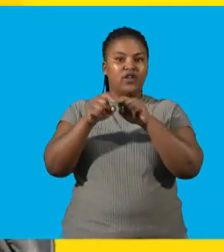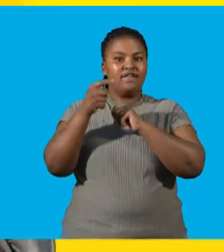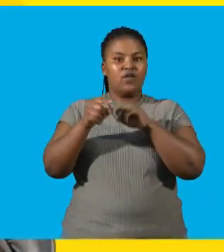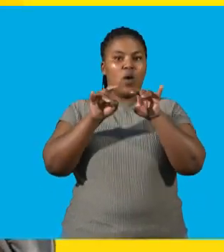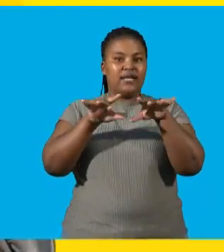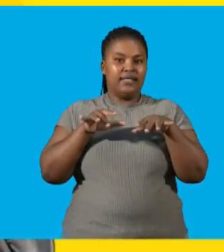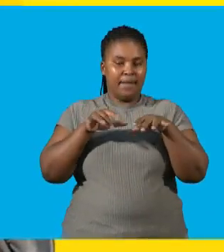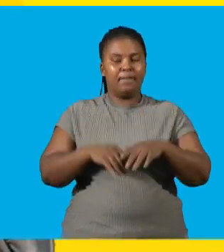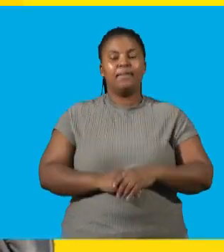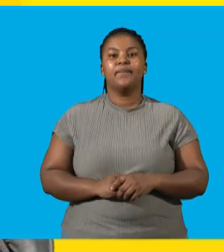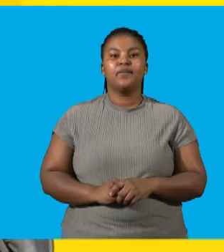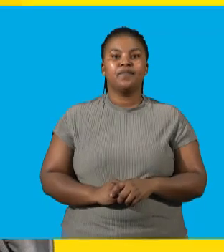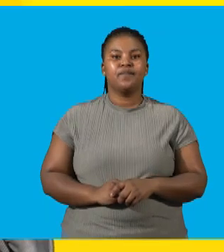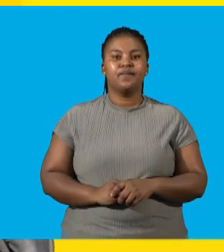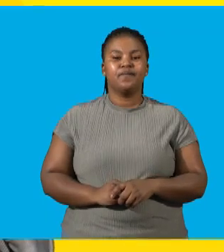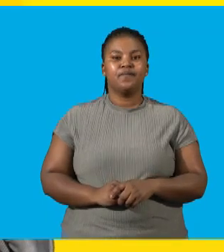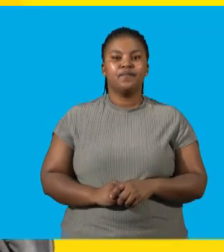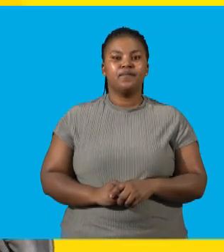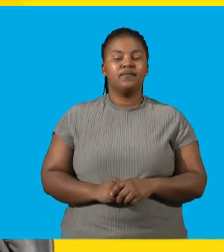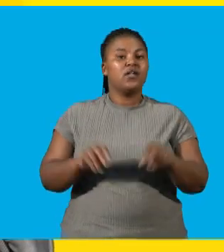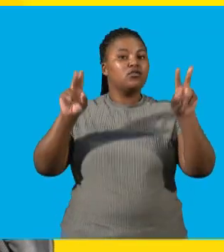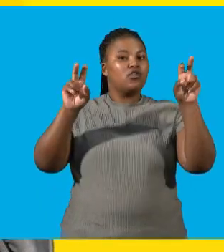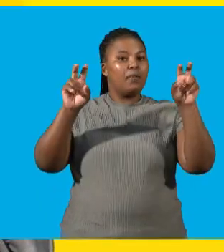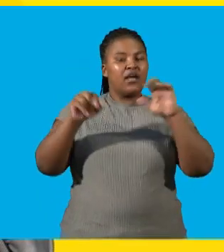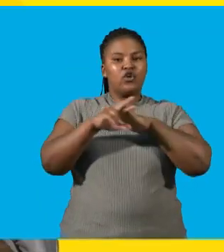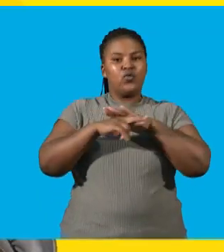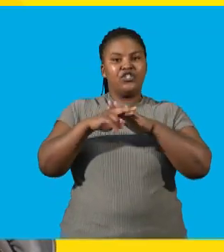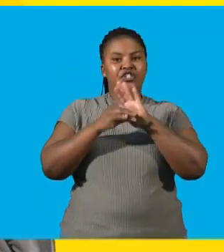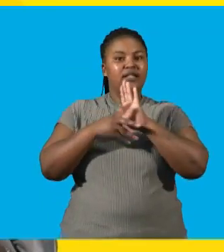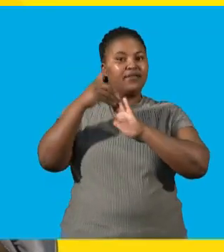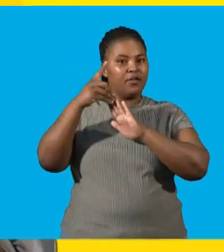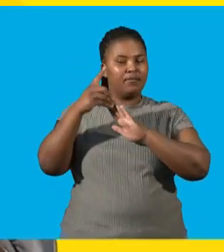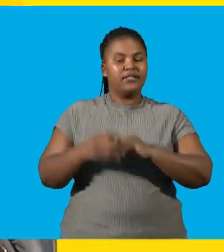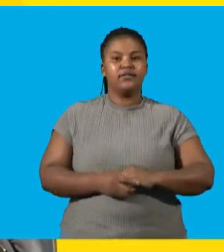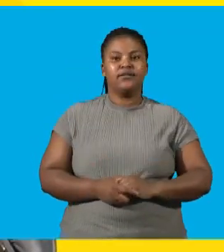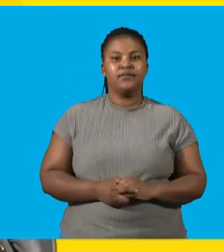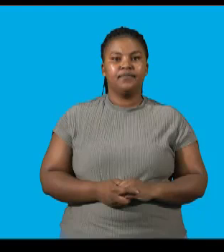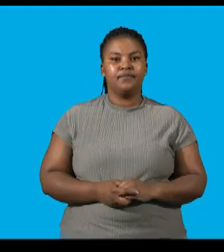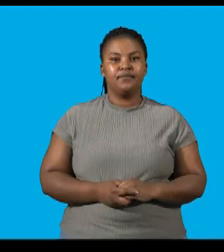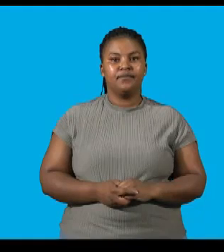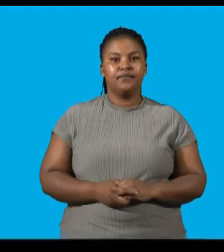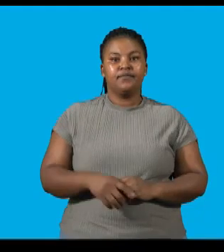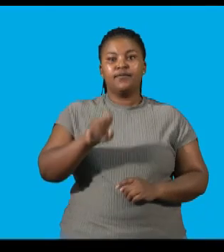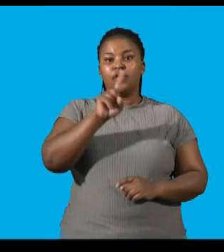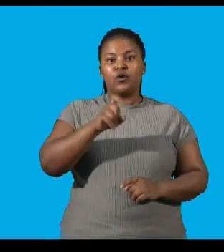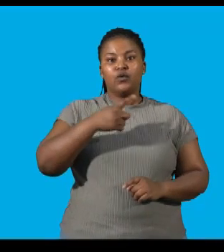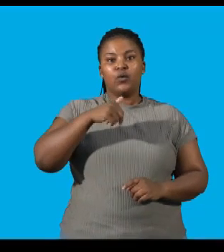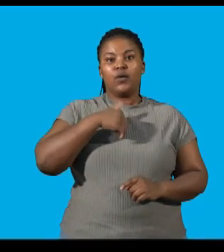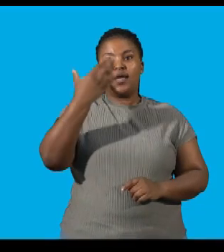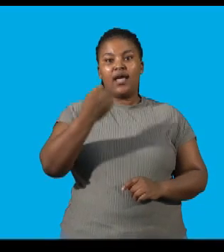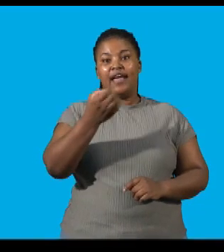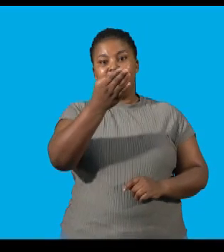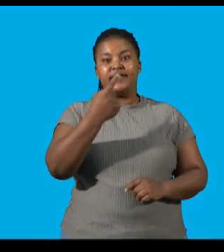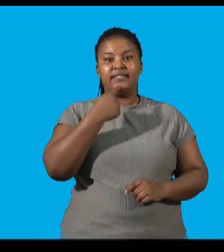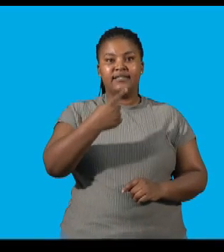of exam questions on the topic regional development. The question that we